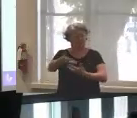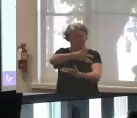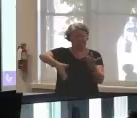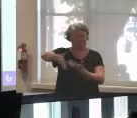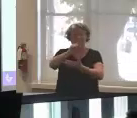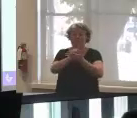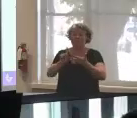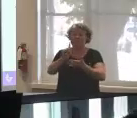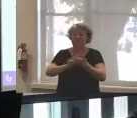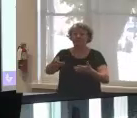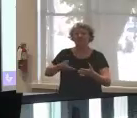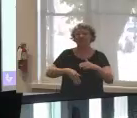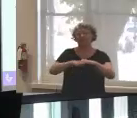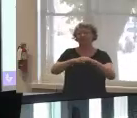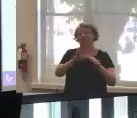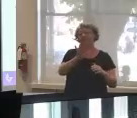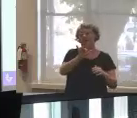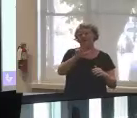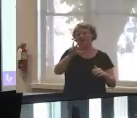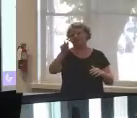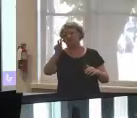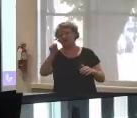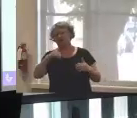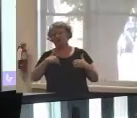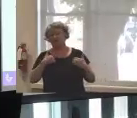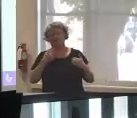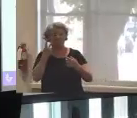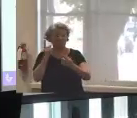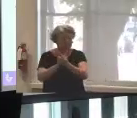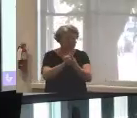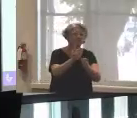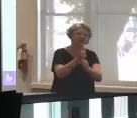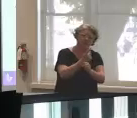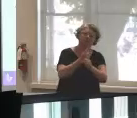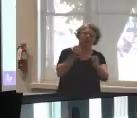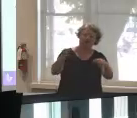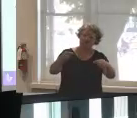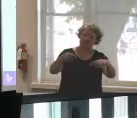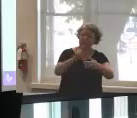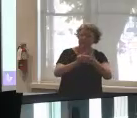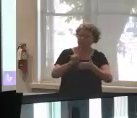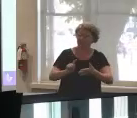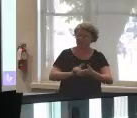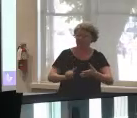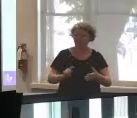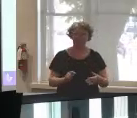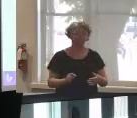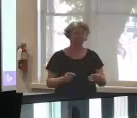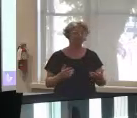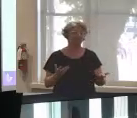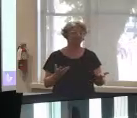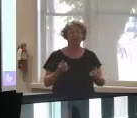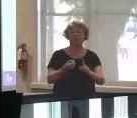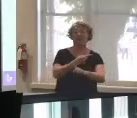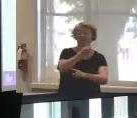weekly basis, we invite 25 to 30 youth, and we see them, a lot of them regularly come every week. So just one